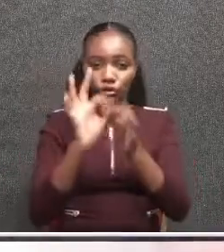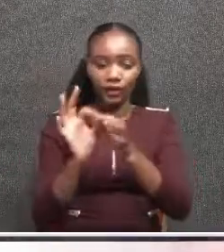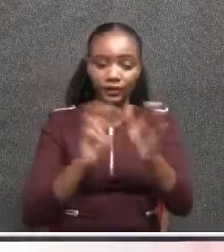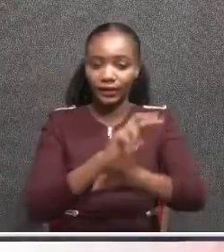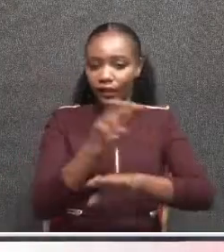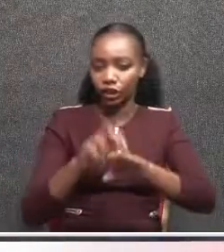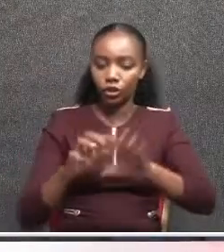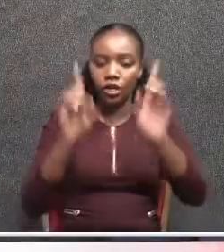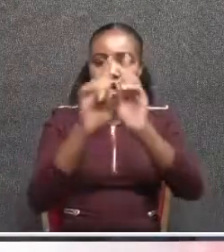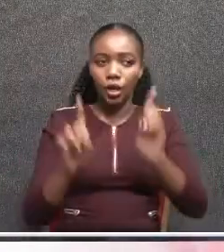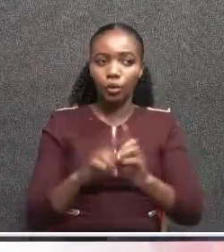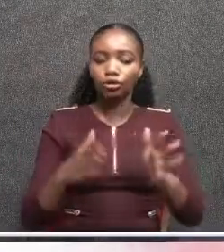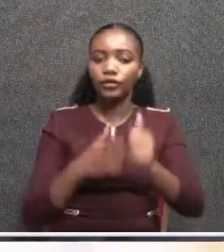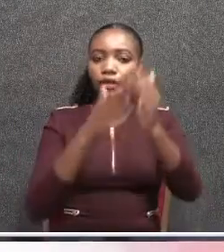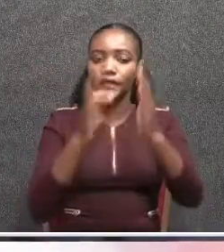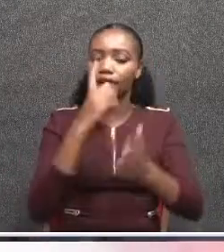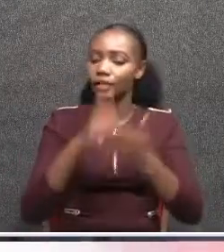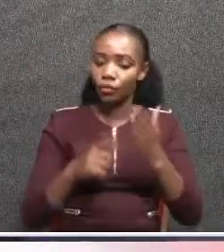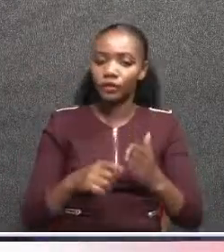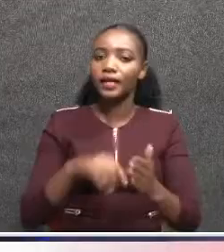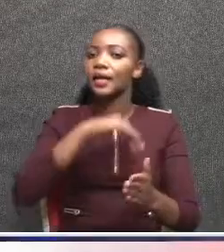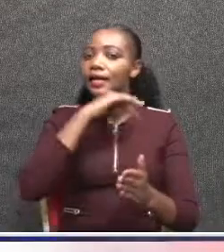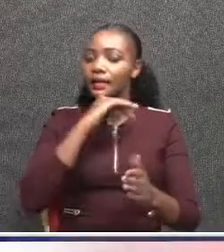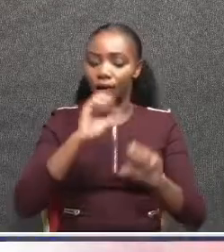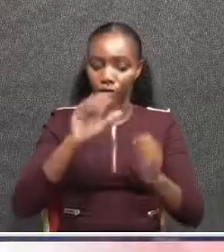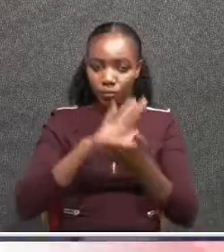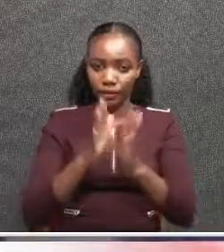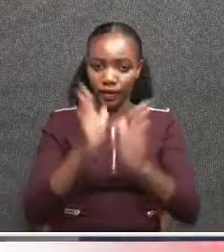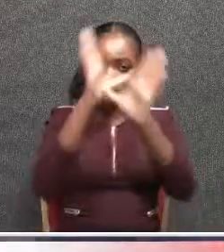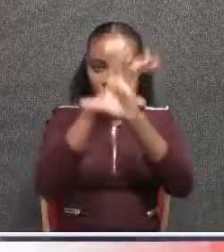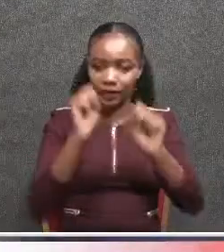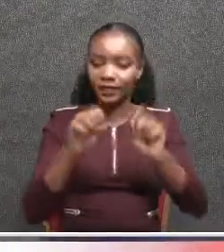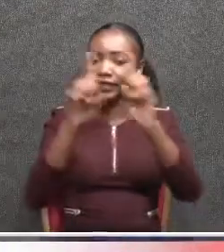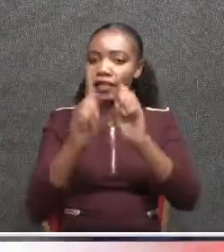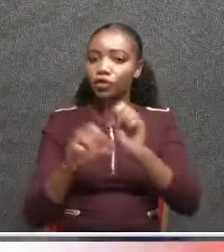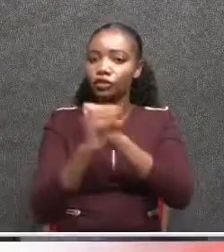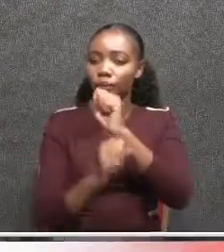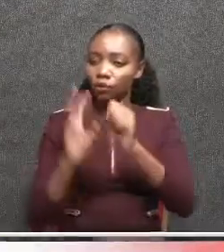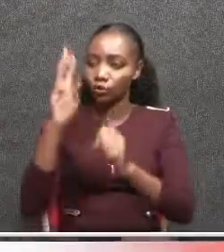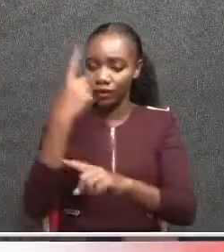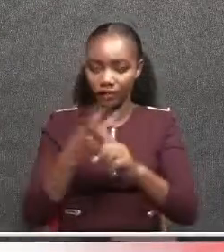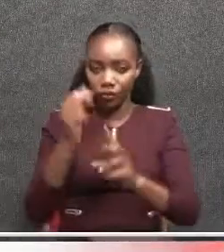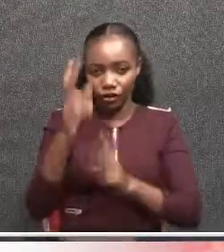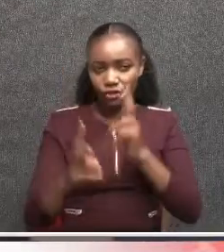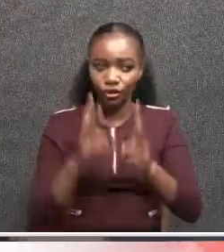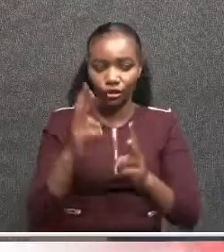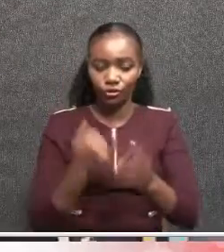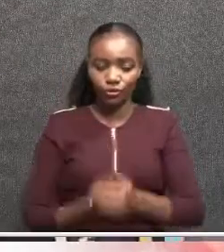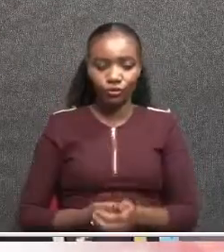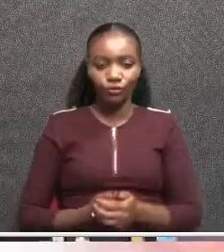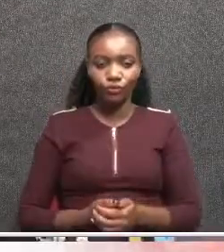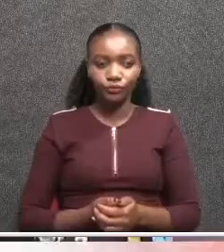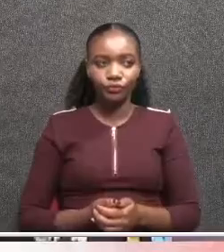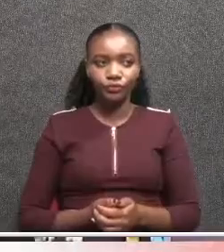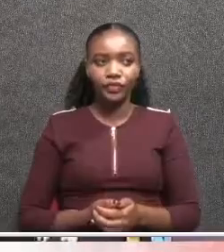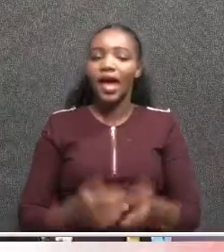leaders projected Odinga as the ideal successor to build on the fountain laid by President Kenyatta by ensuring he meets the region's interest. So